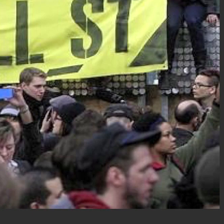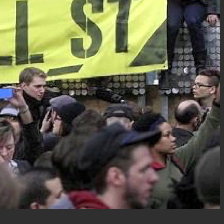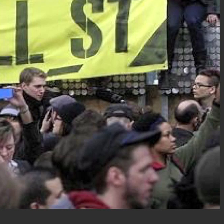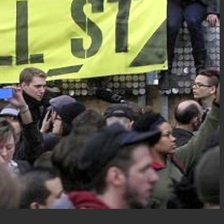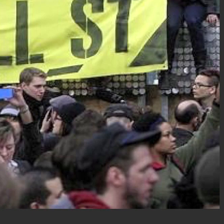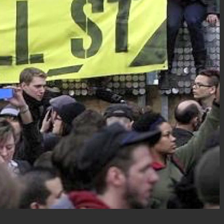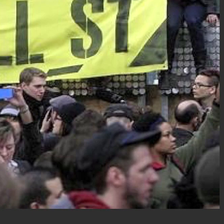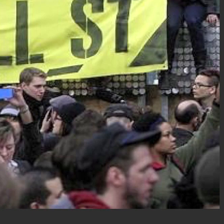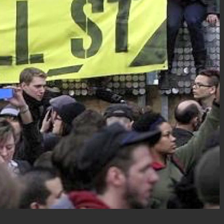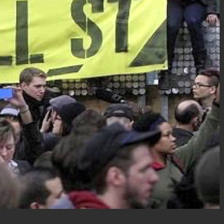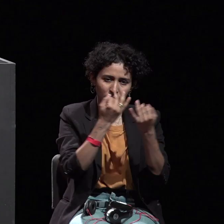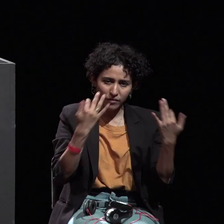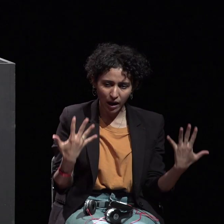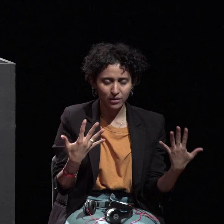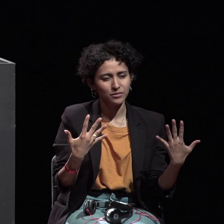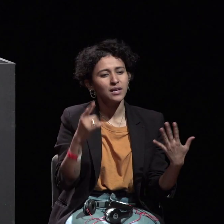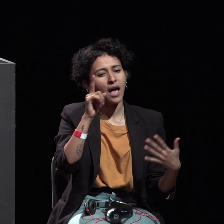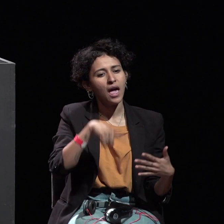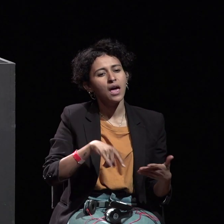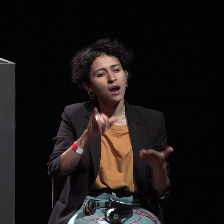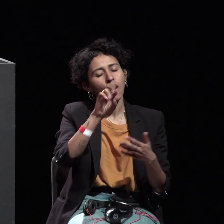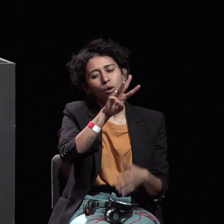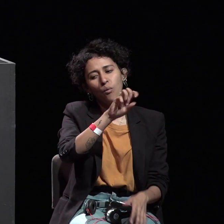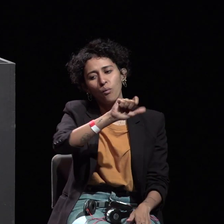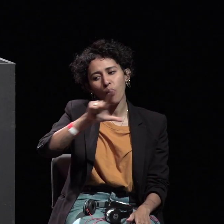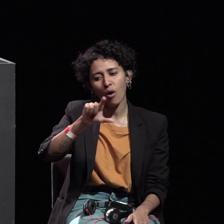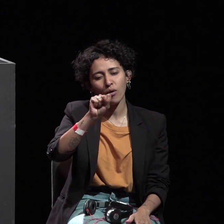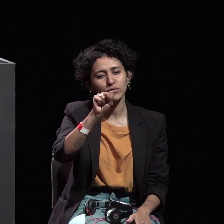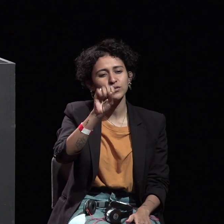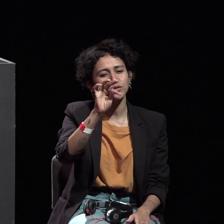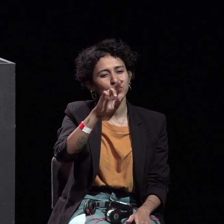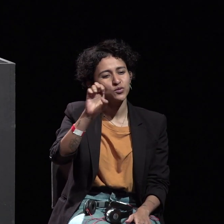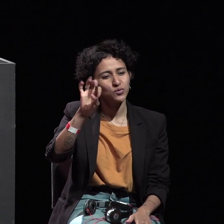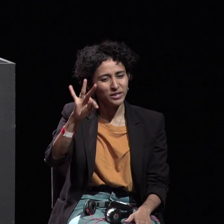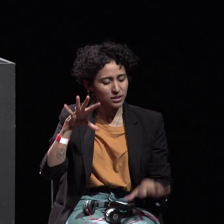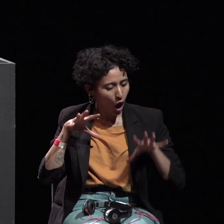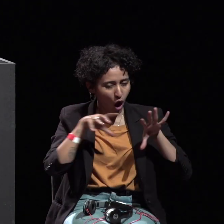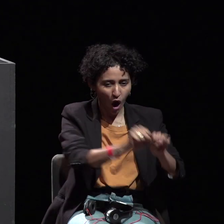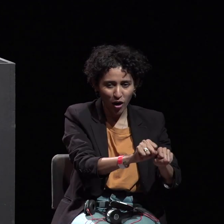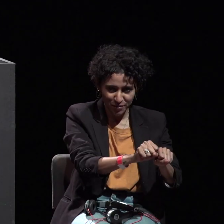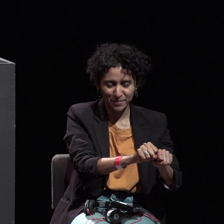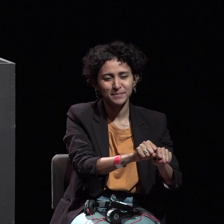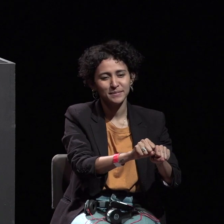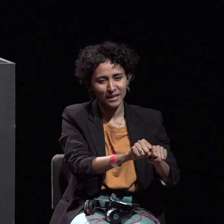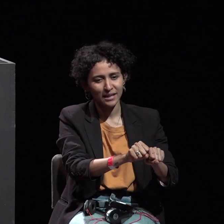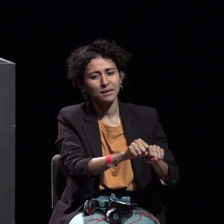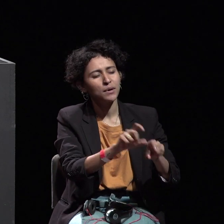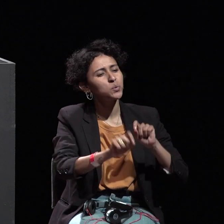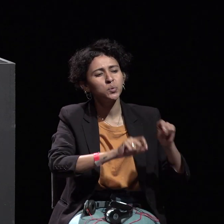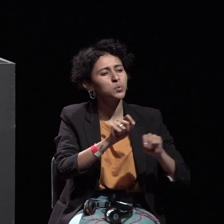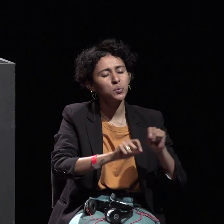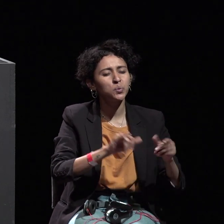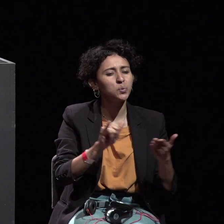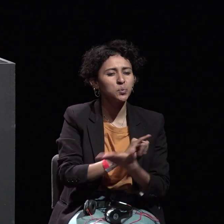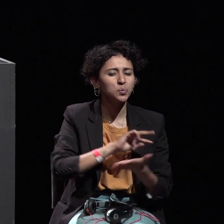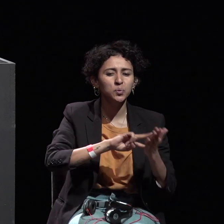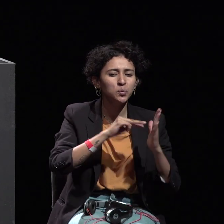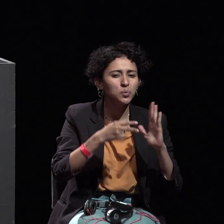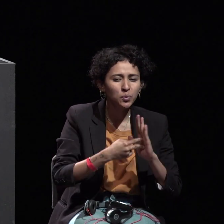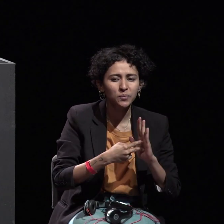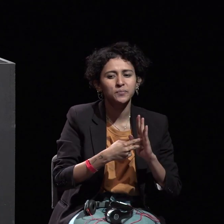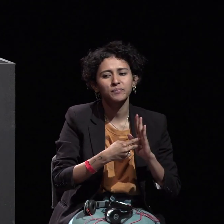main failure of Occupy Wall Street, right, is that it perpetuated a lot of the systemic oppression that it sought to dismantle. First off, the